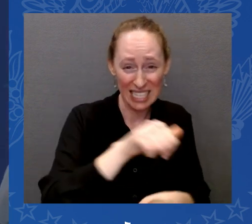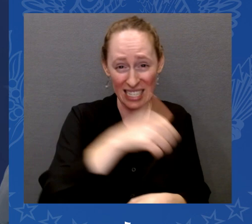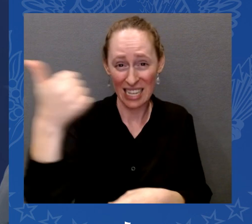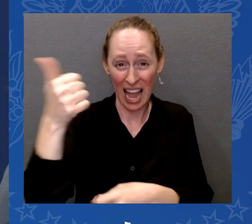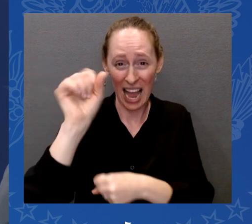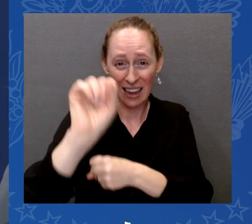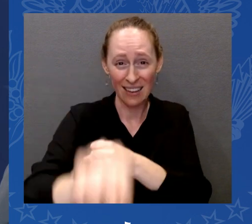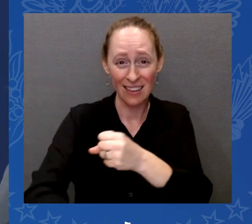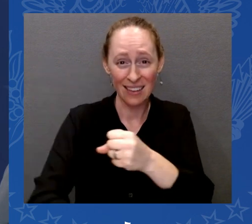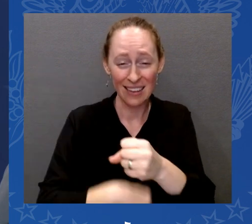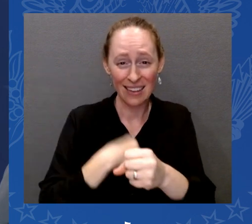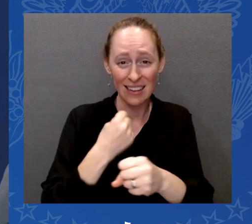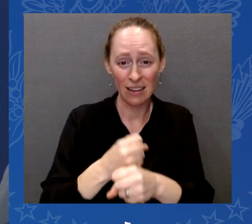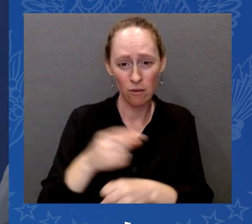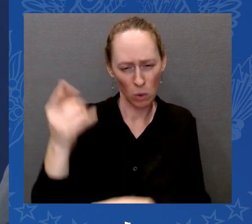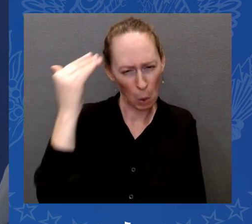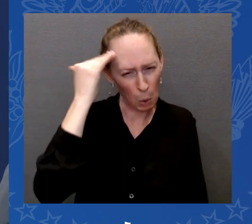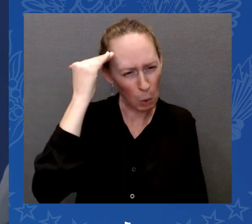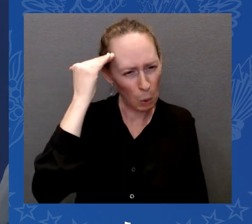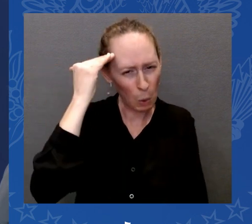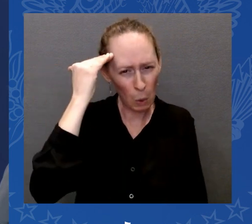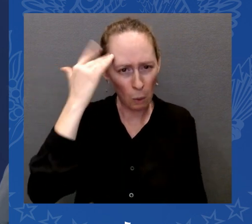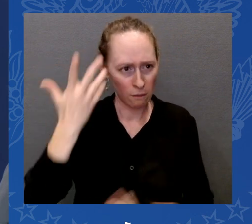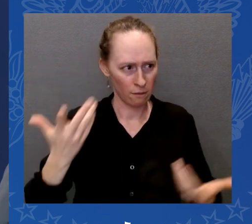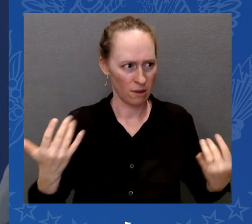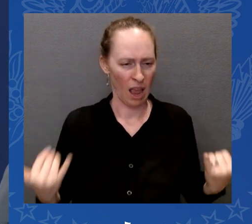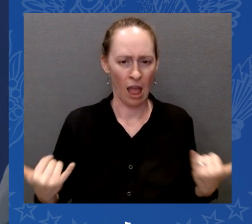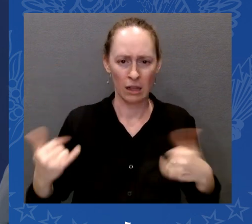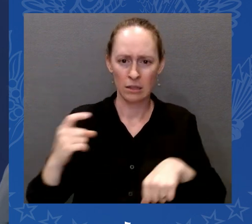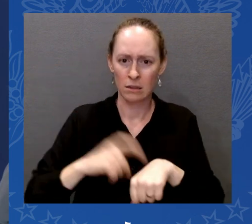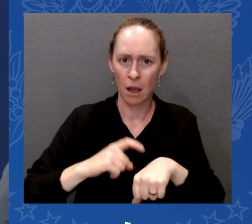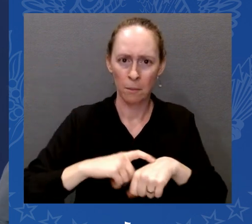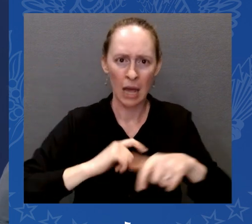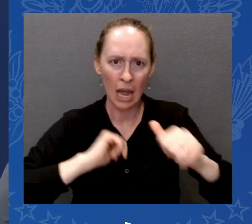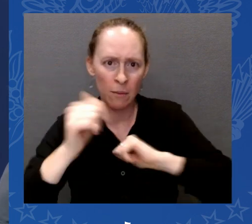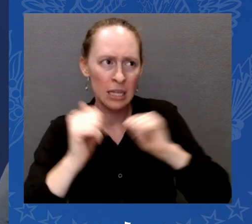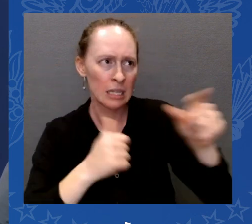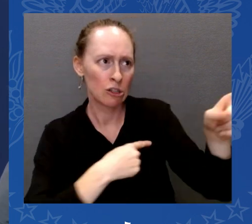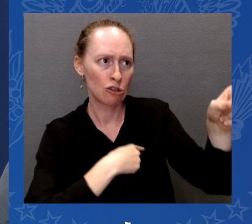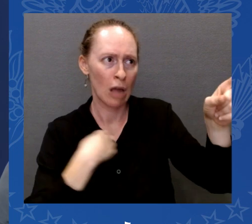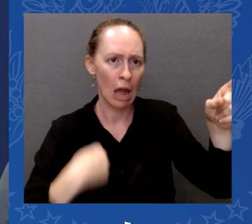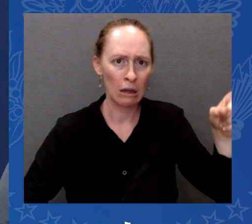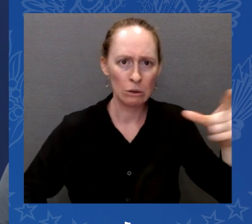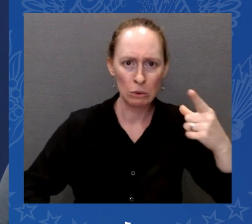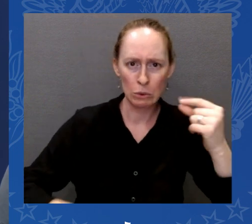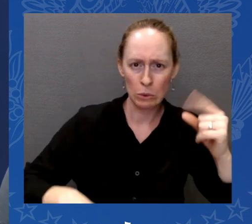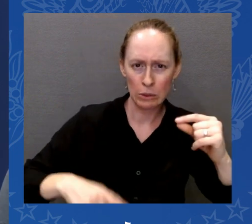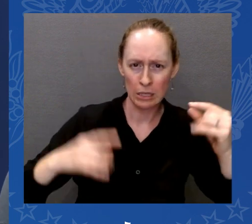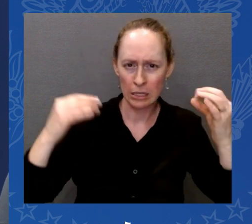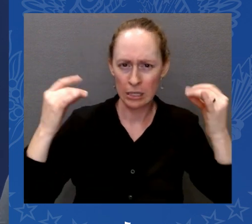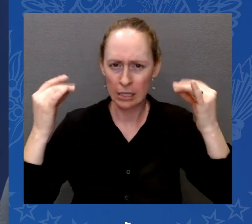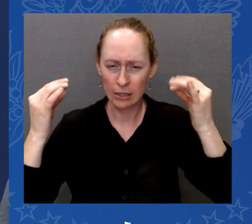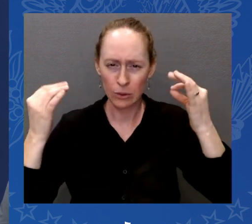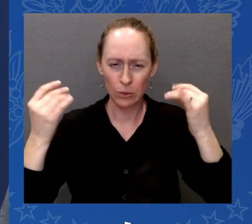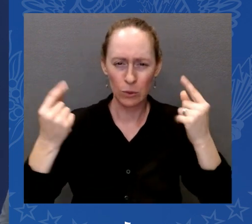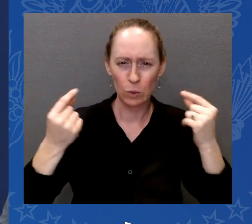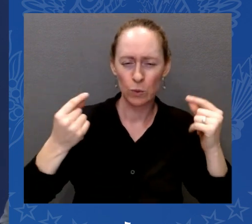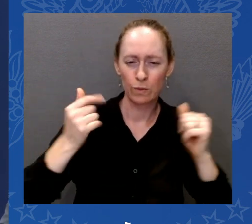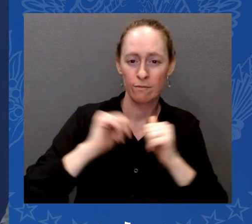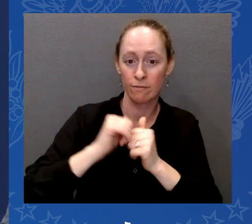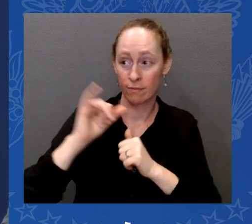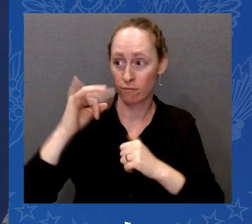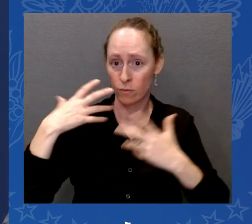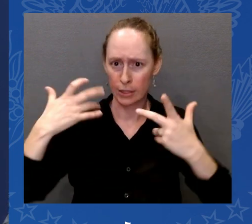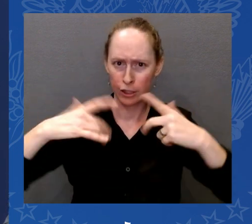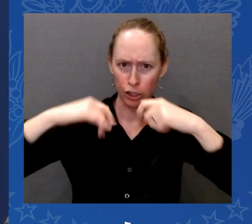make it here. He knew if this country was going to be secure, we needed to make chips here. He knew that the only way to